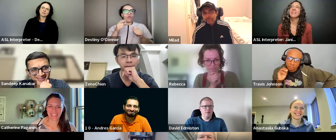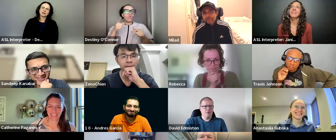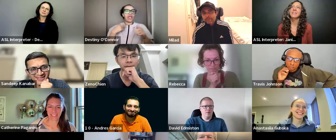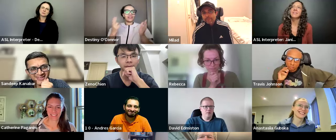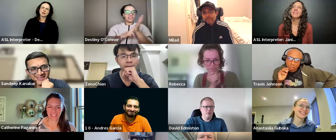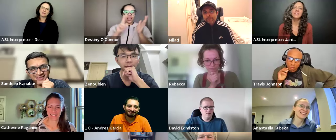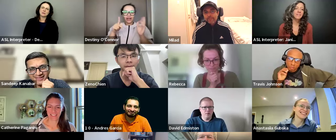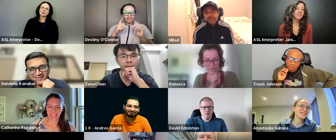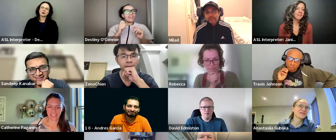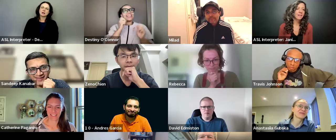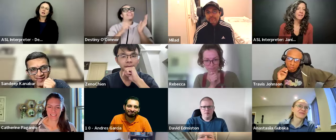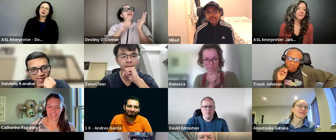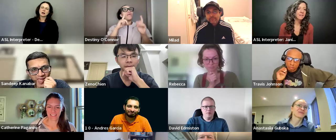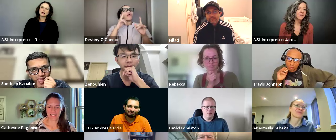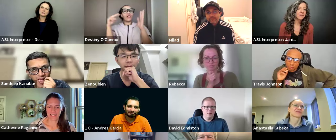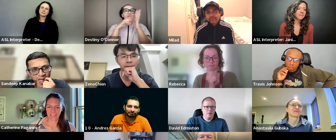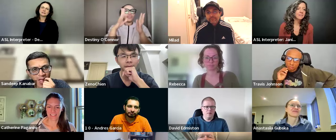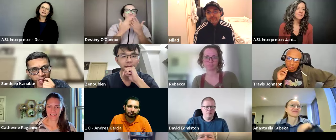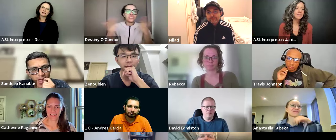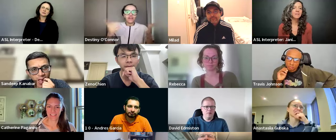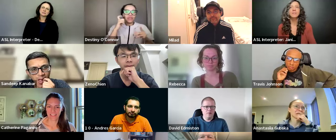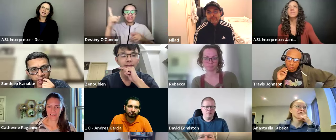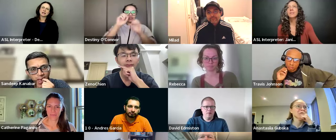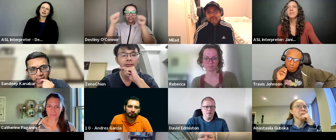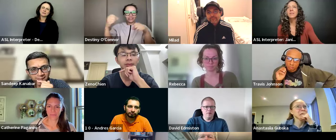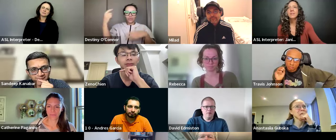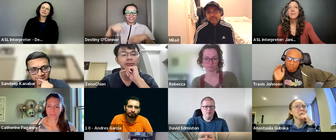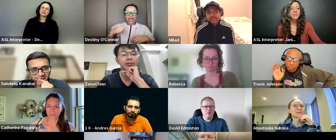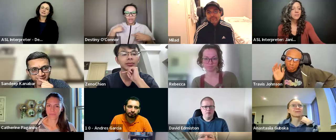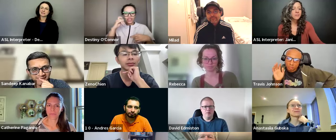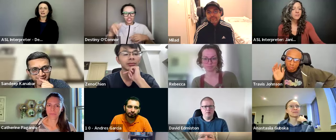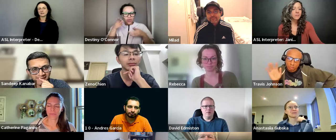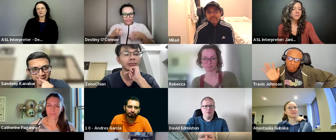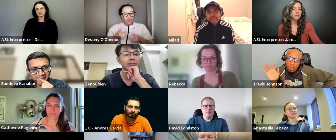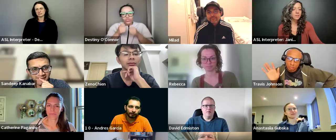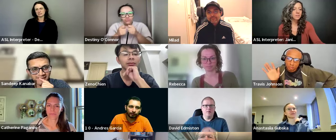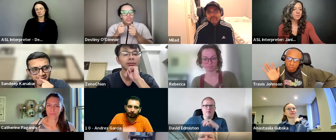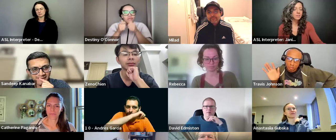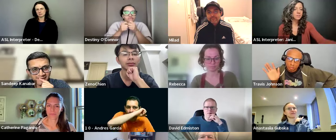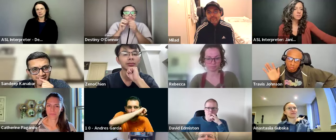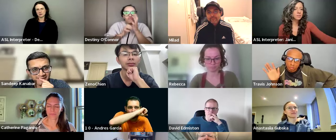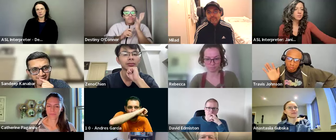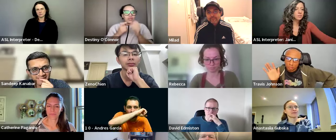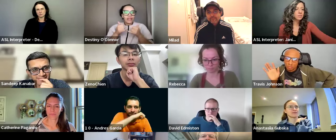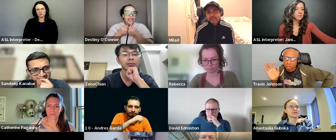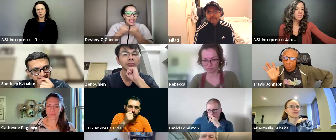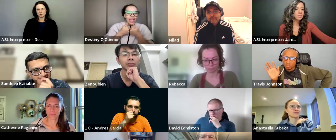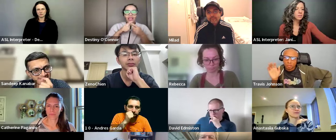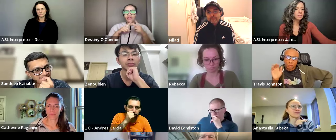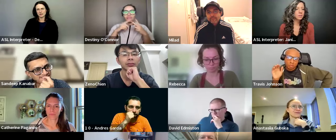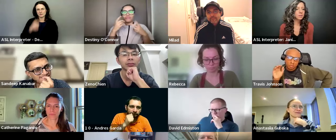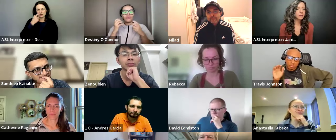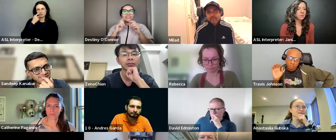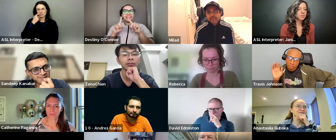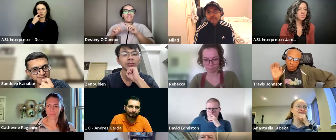email sometimes. But I remember, it's not like you're signing up, but it is kind of, because the system is, you know, they're